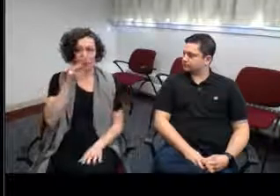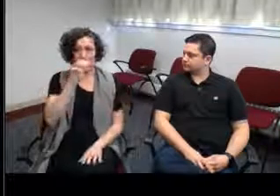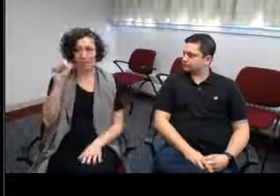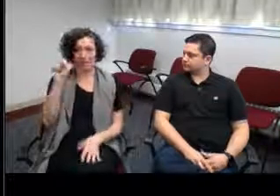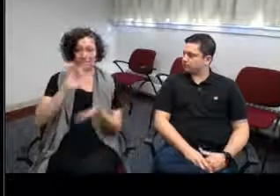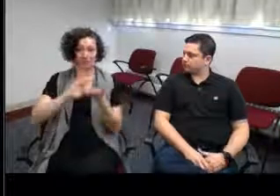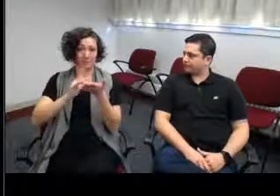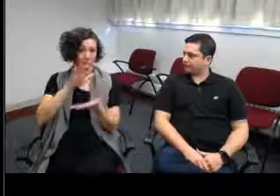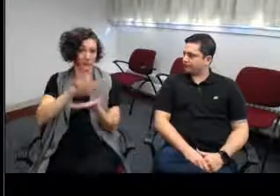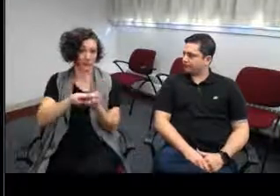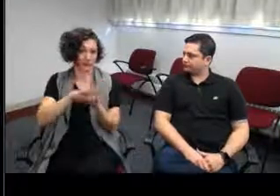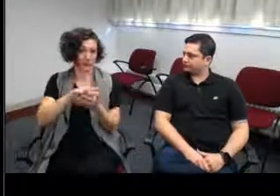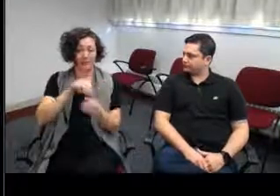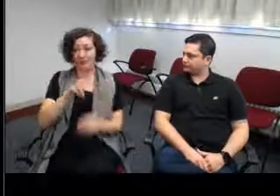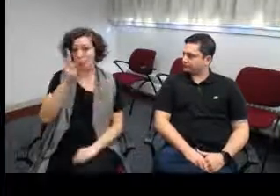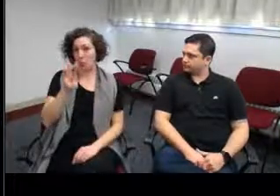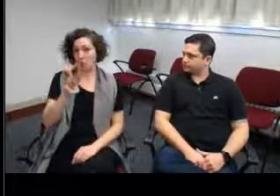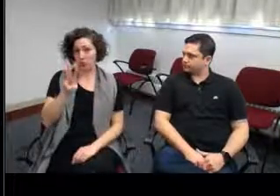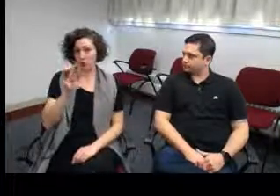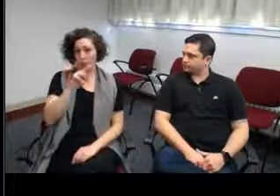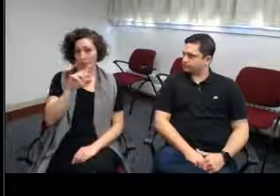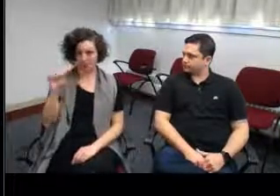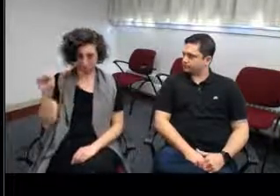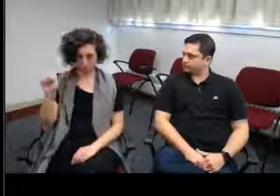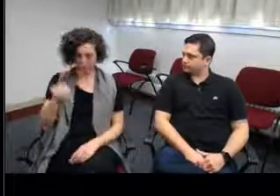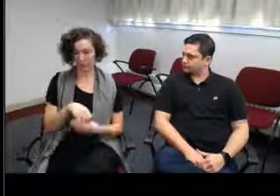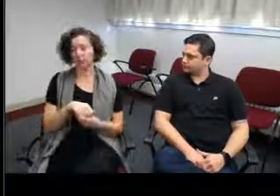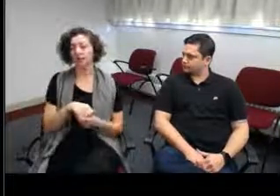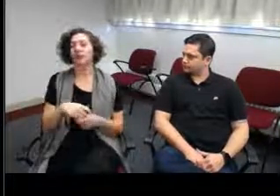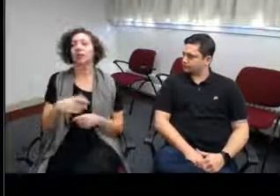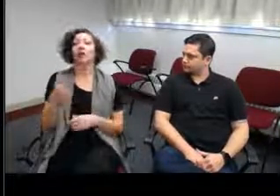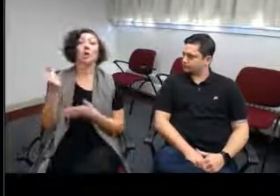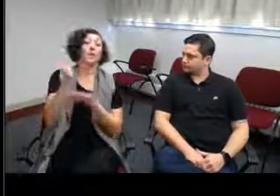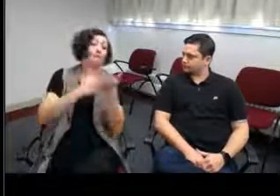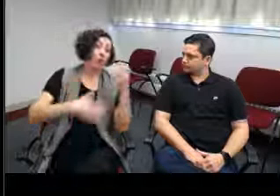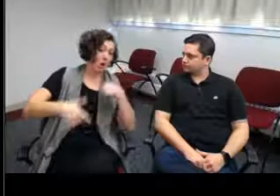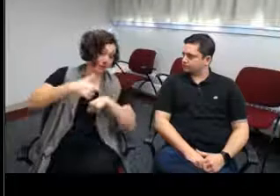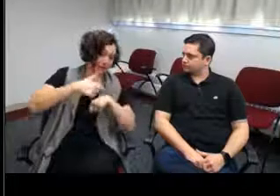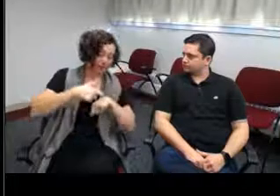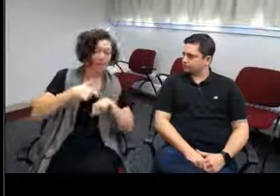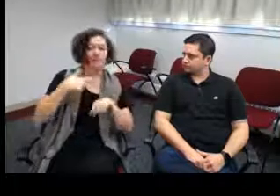and I'm a psychologist here at UMass Medical School in Worcester, Massachusetts.